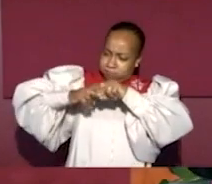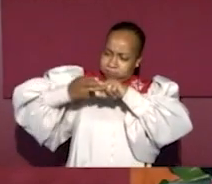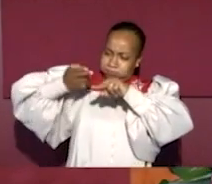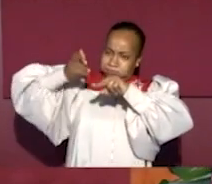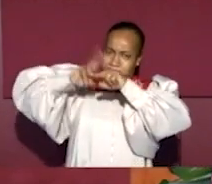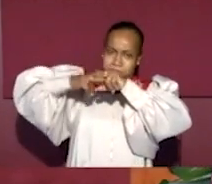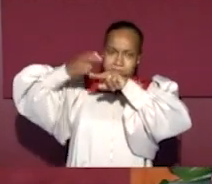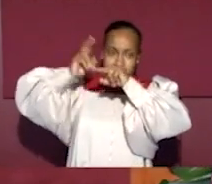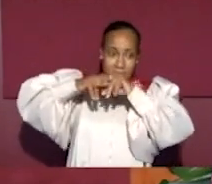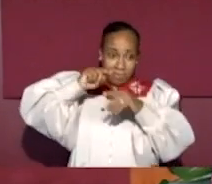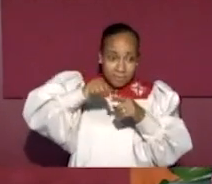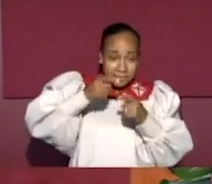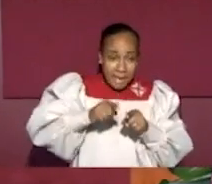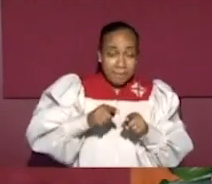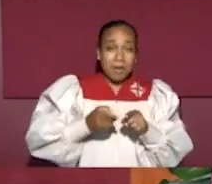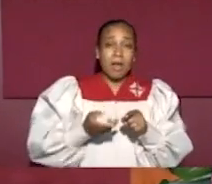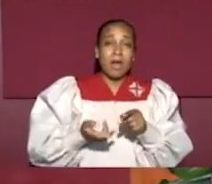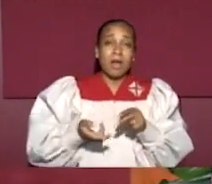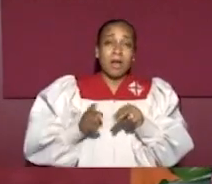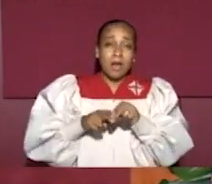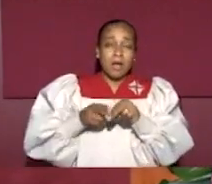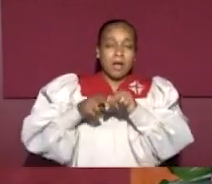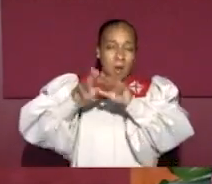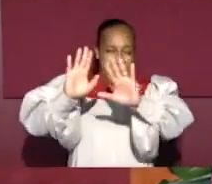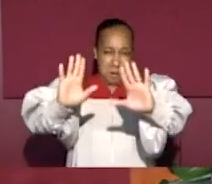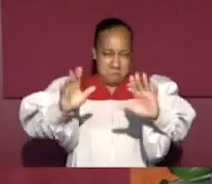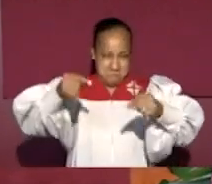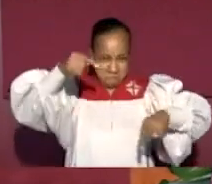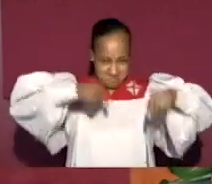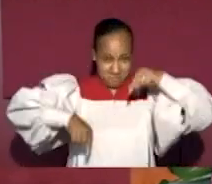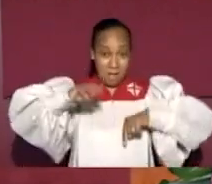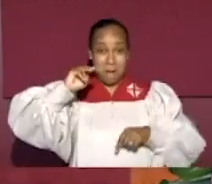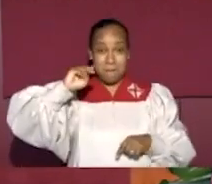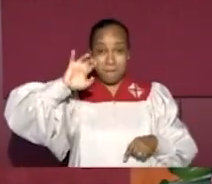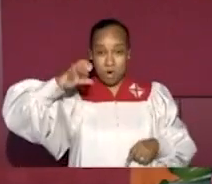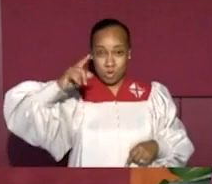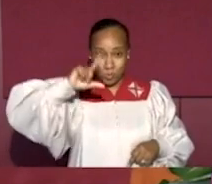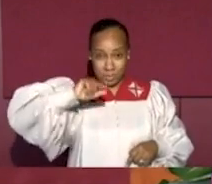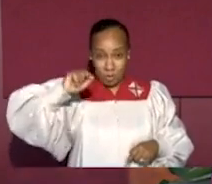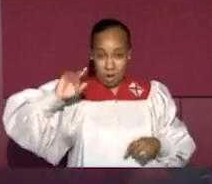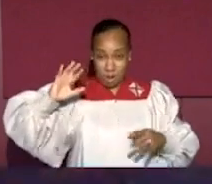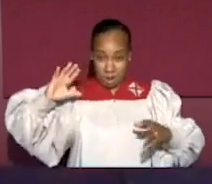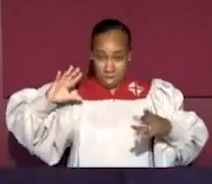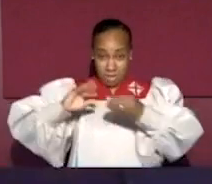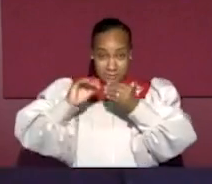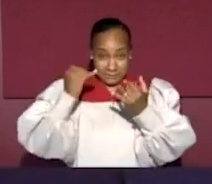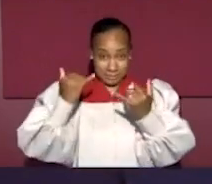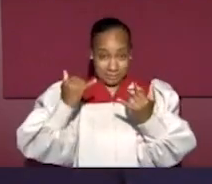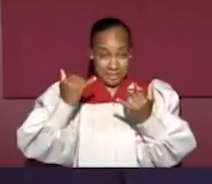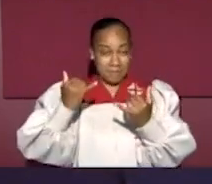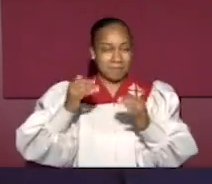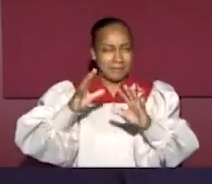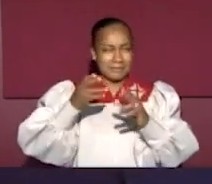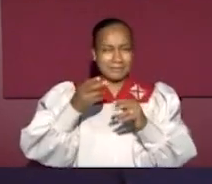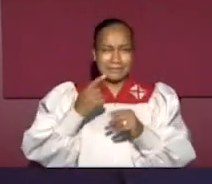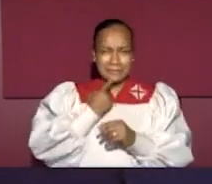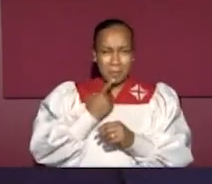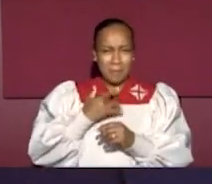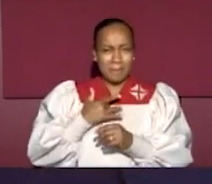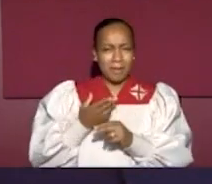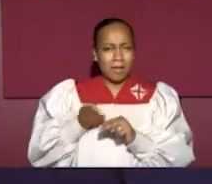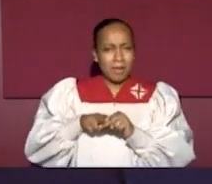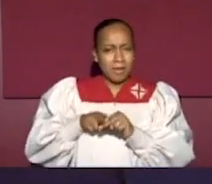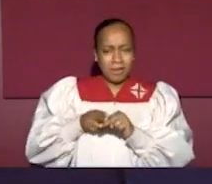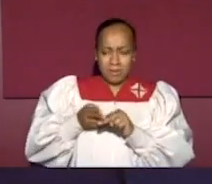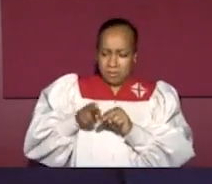other. This happened and this happened. I mean, just let's go back to March of 2020 till today. you know, disappointments have just been kind of piling